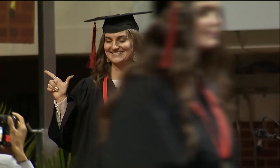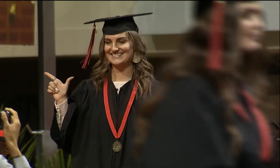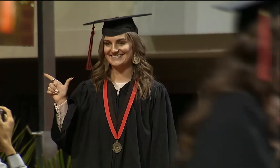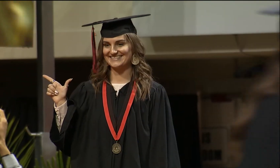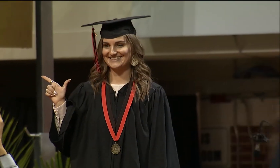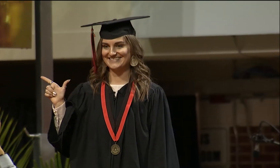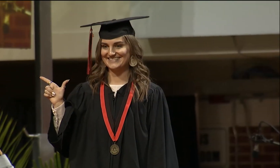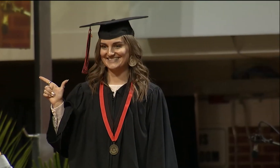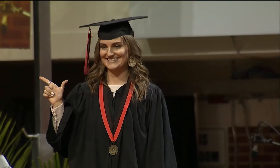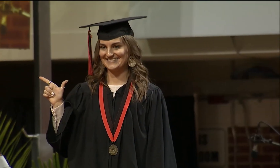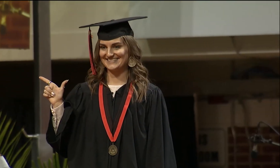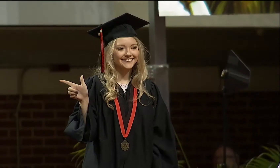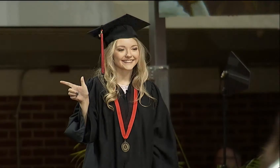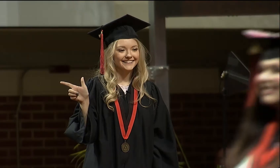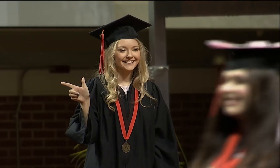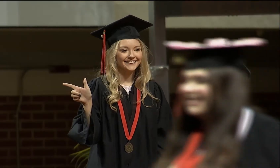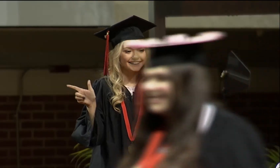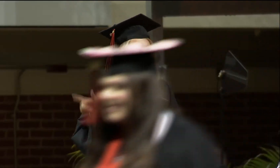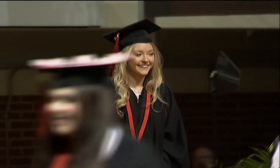Jessica Denton.